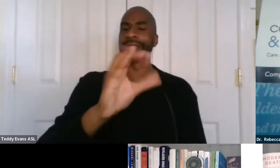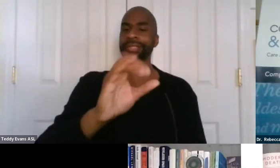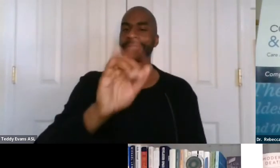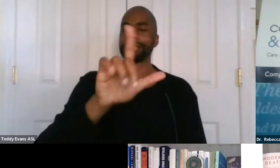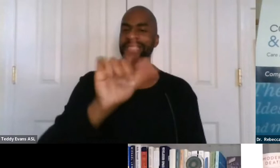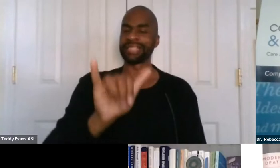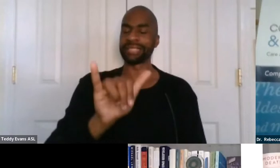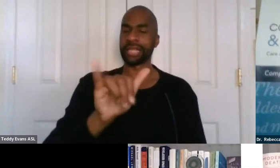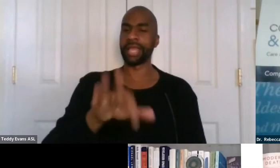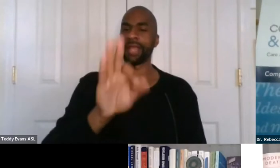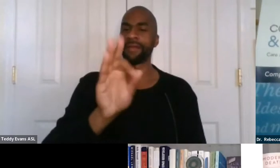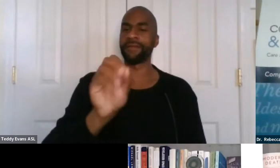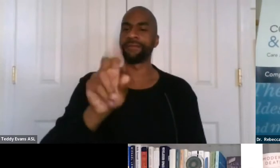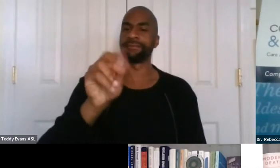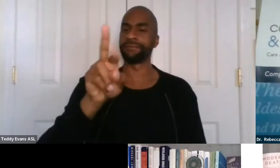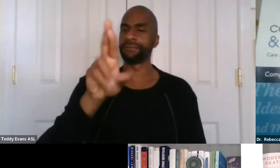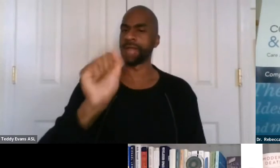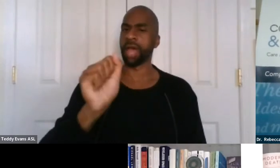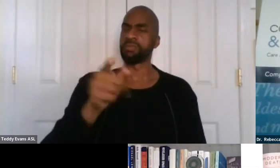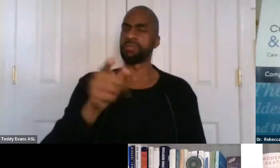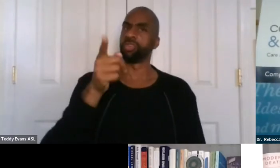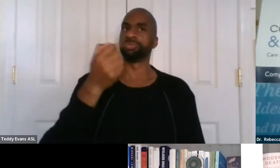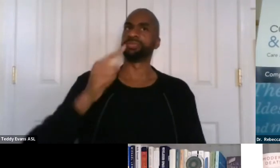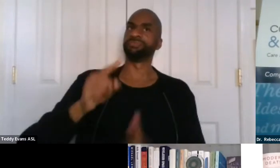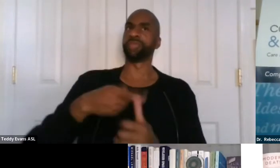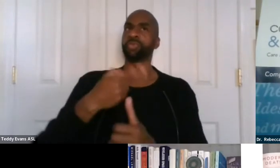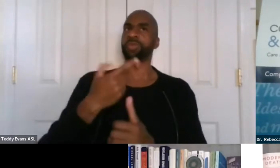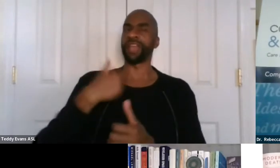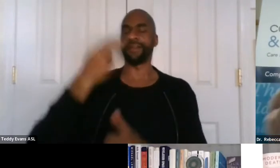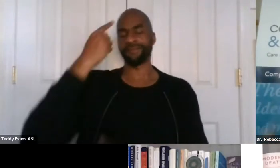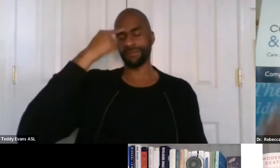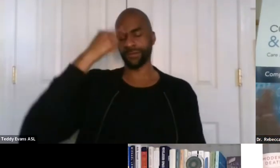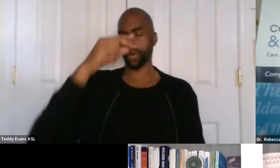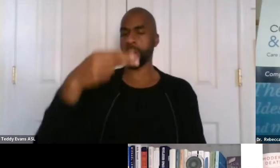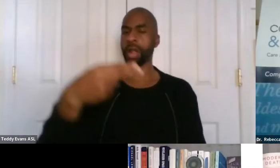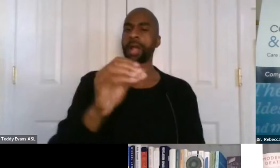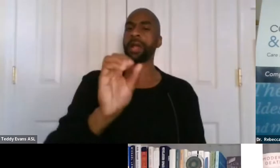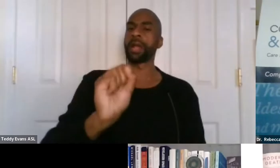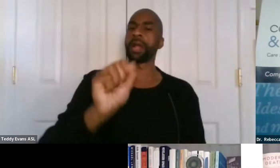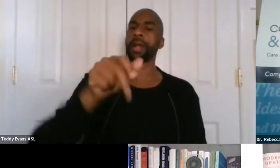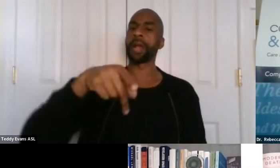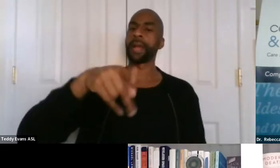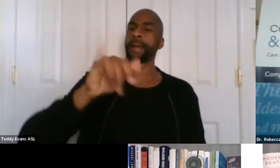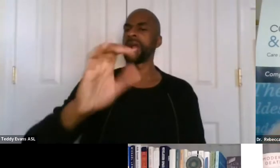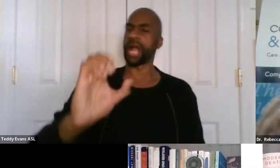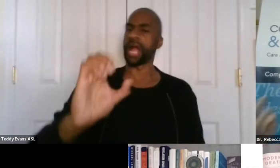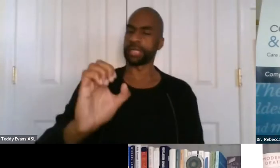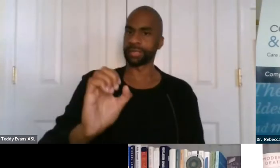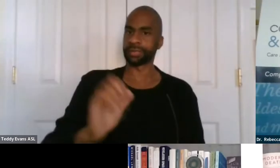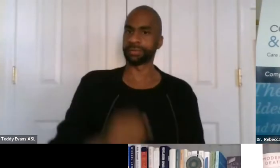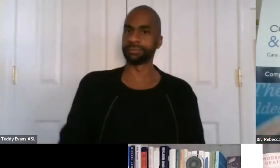country. And it was really revolutionary for her to come up with the concept of total pain, which includes